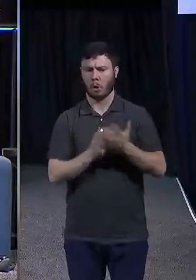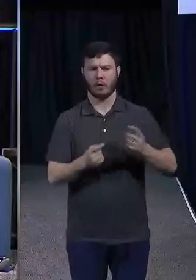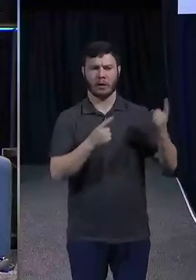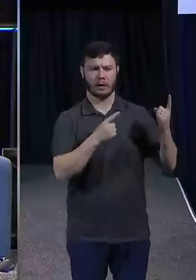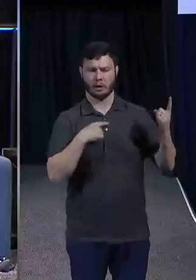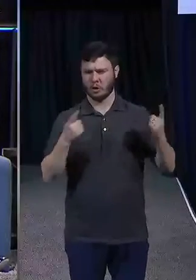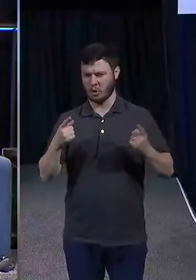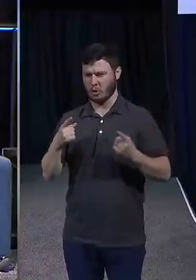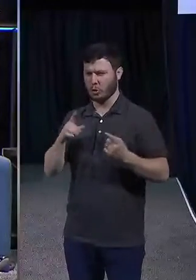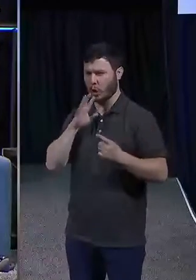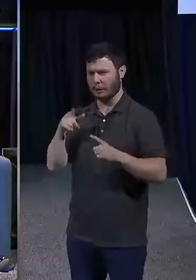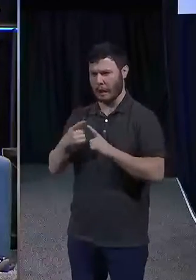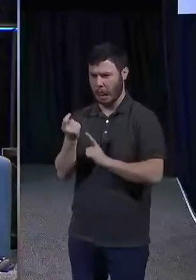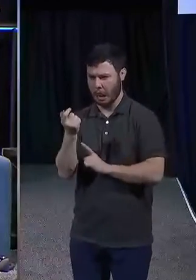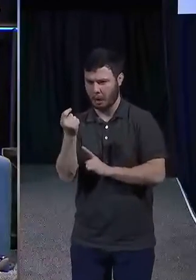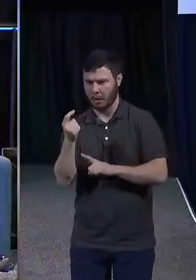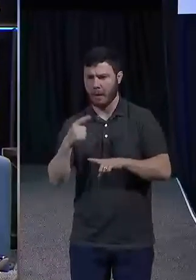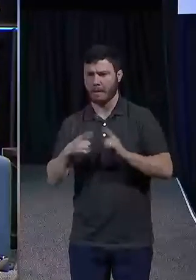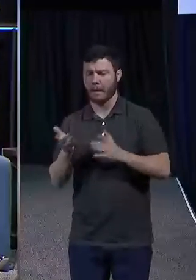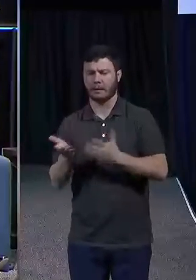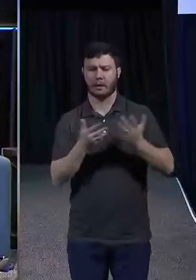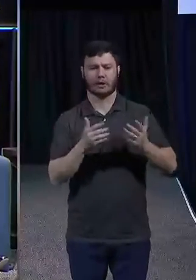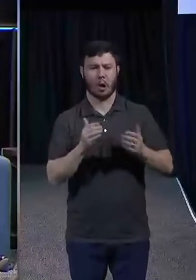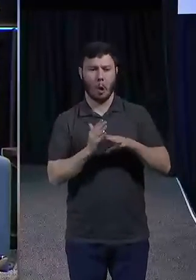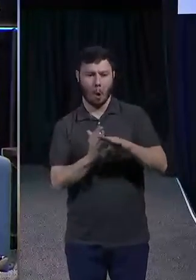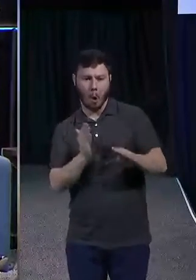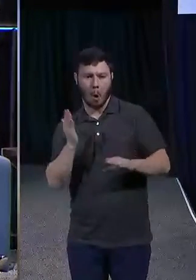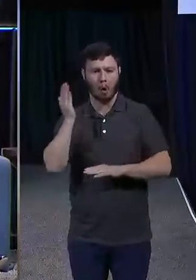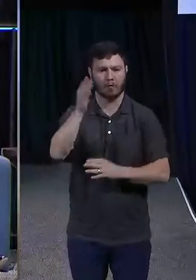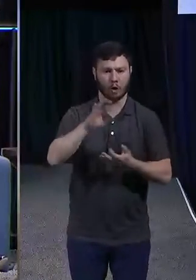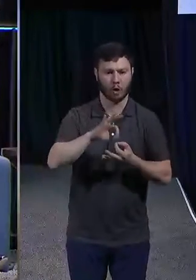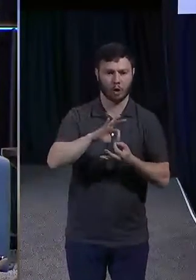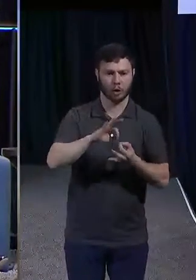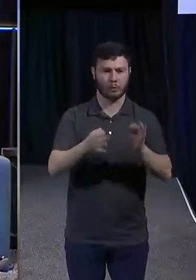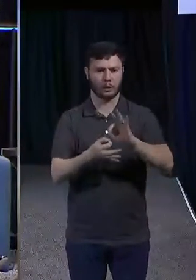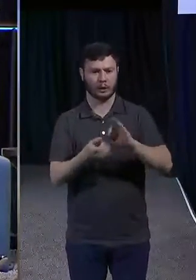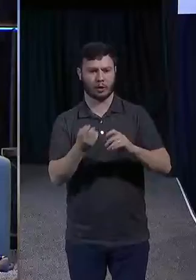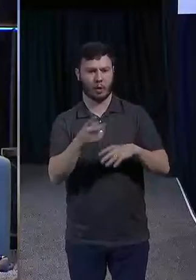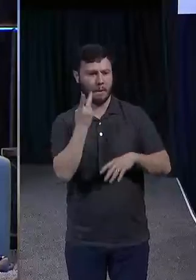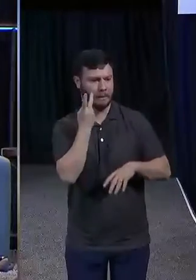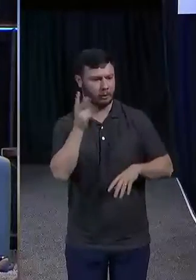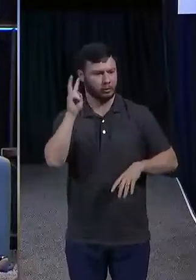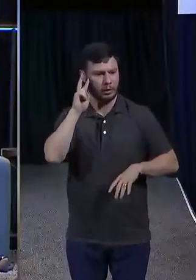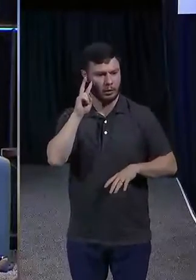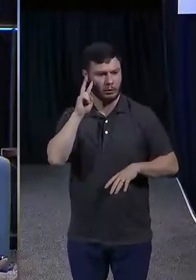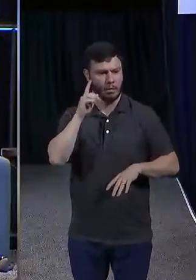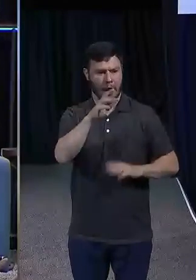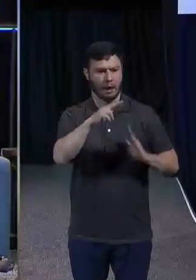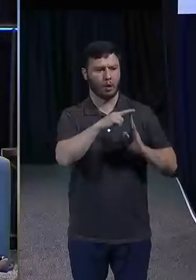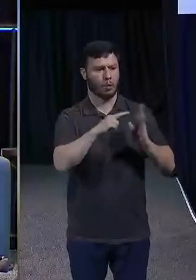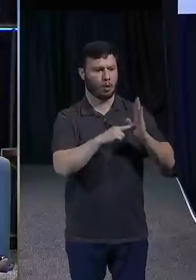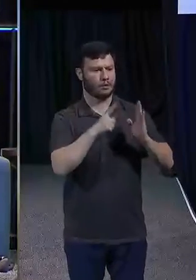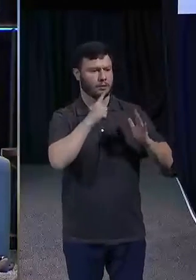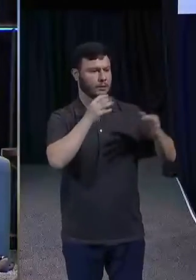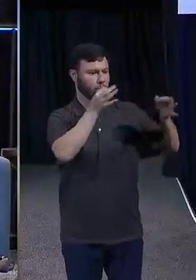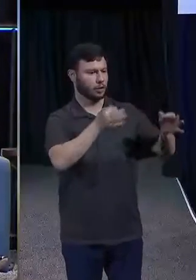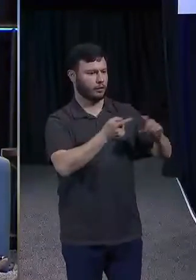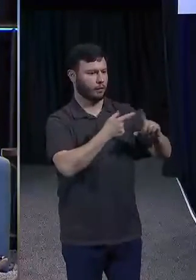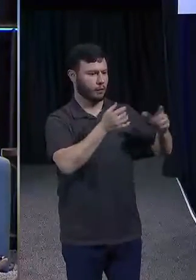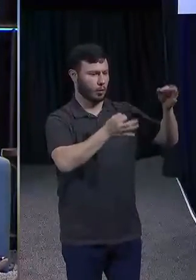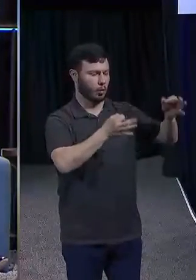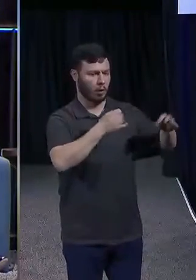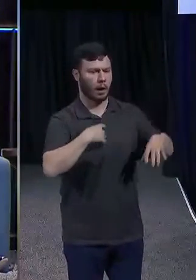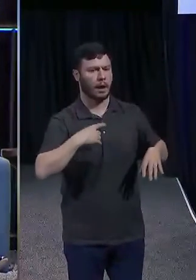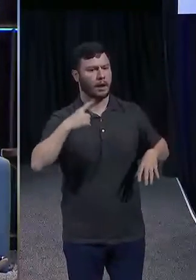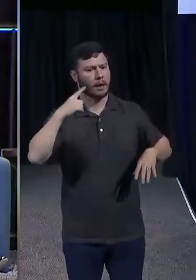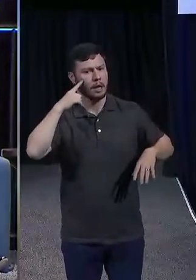to it, of this overinterpretation or misinterpretation of this ruling. I oftentimes hear it in